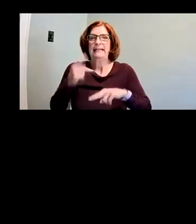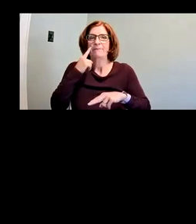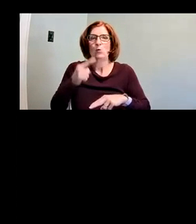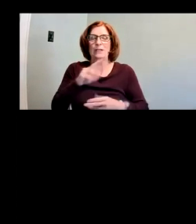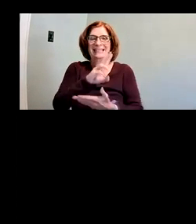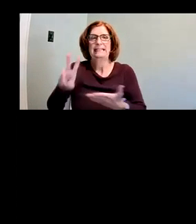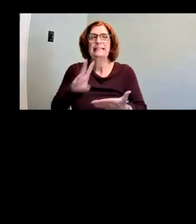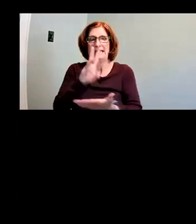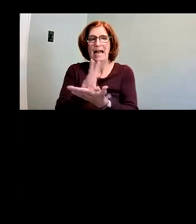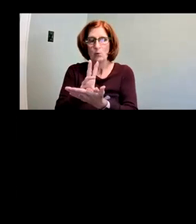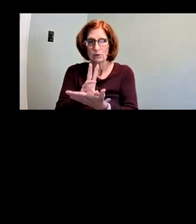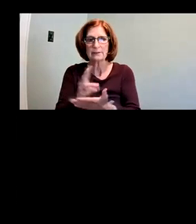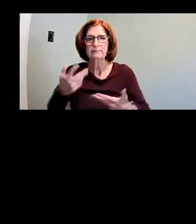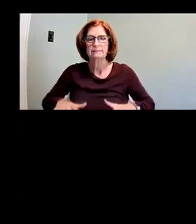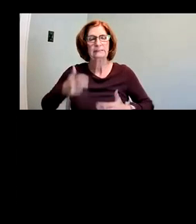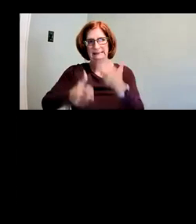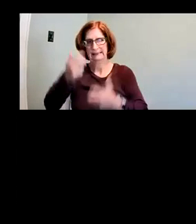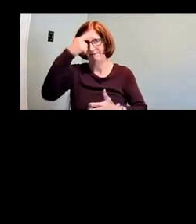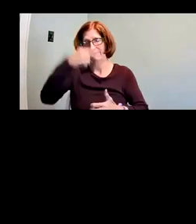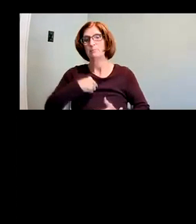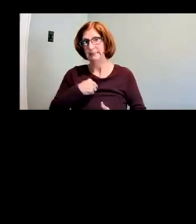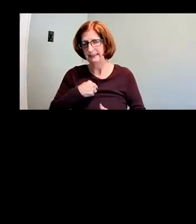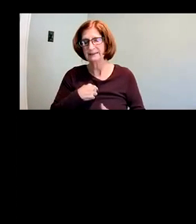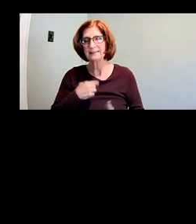6 hours really is difficult for me.